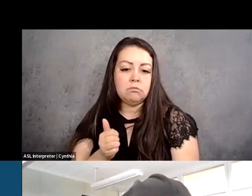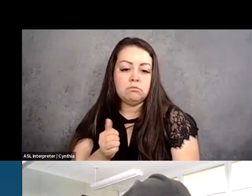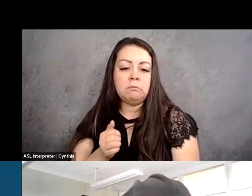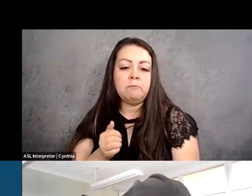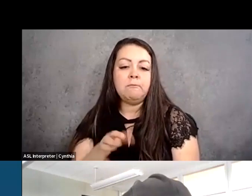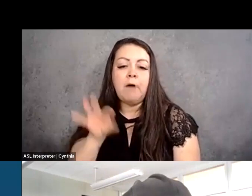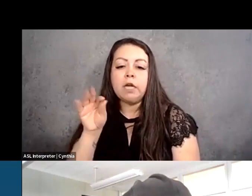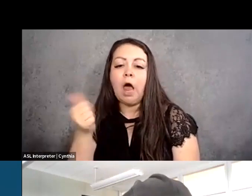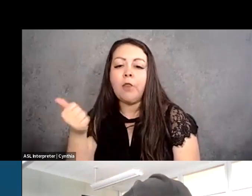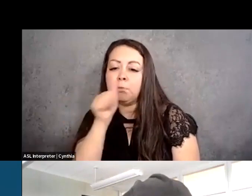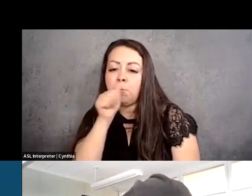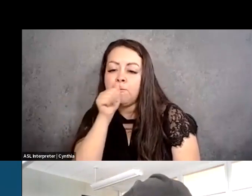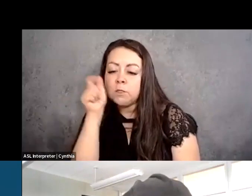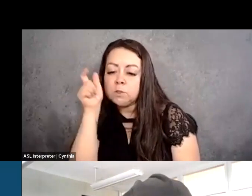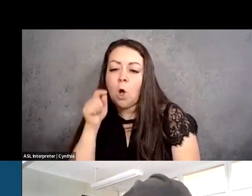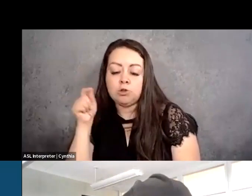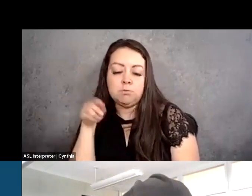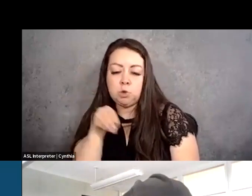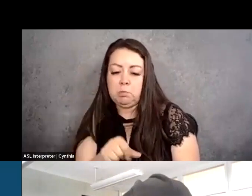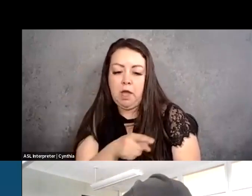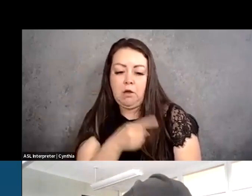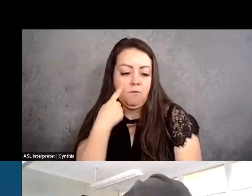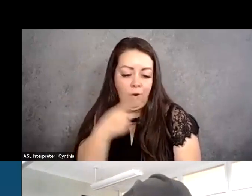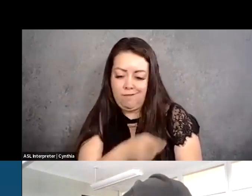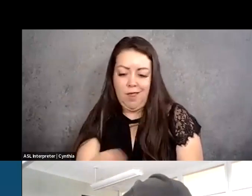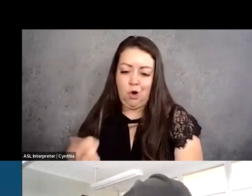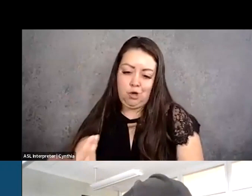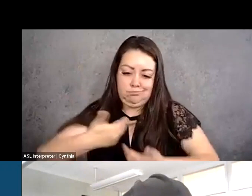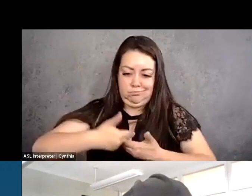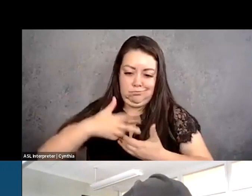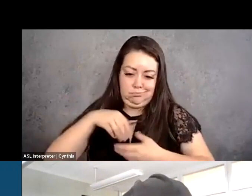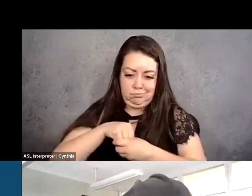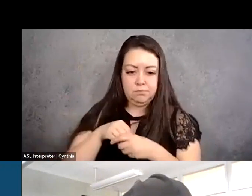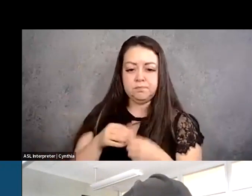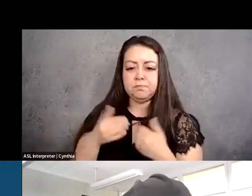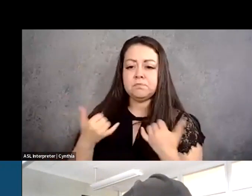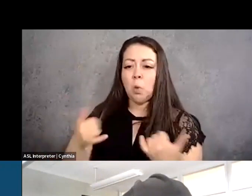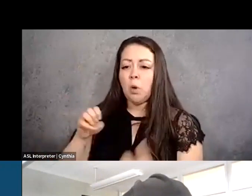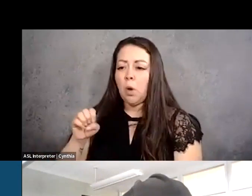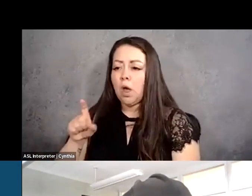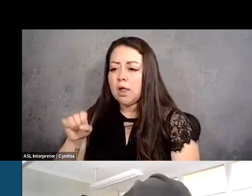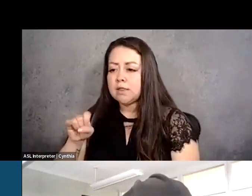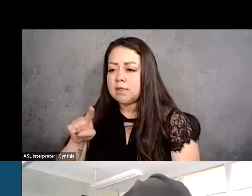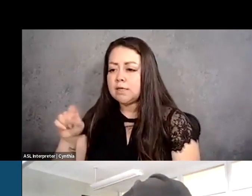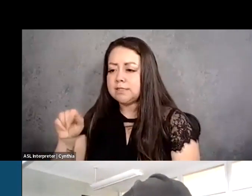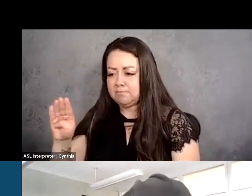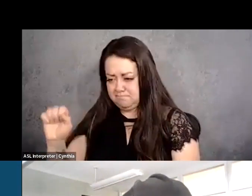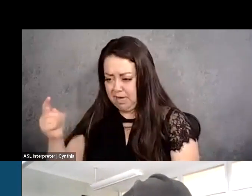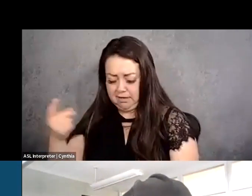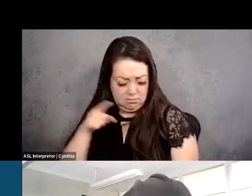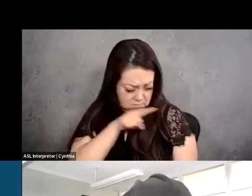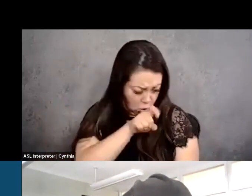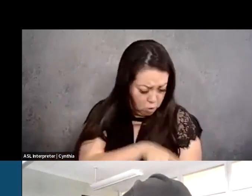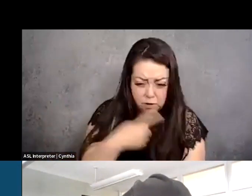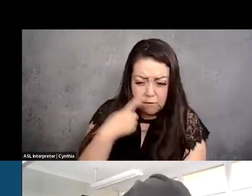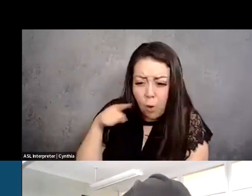them there. Okay, great. And Elizabeth, there was a question for you. Can you speak more